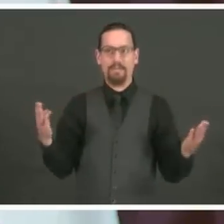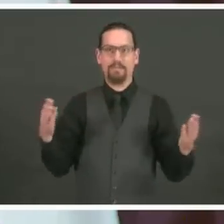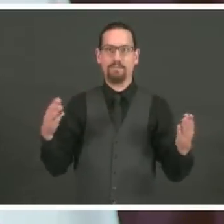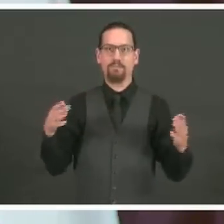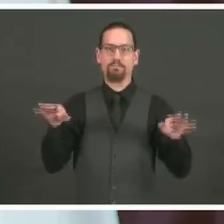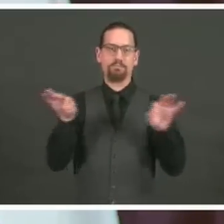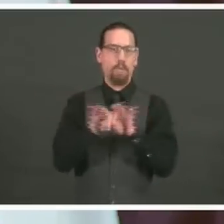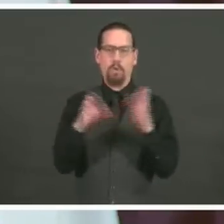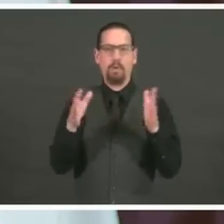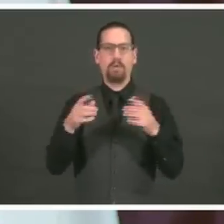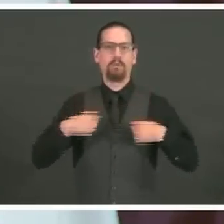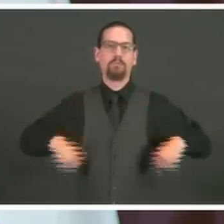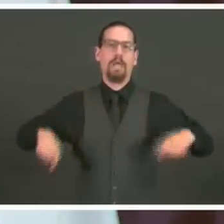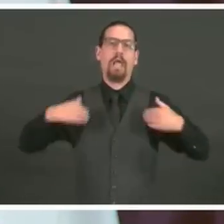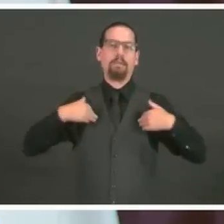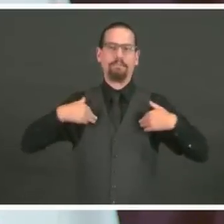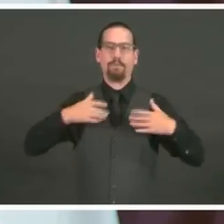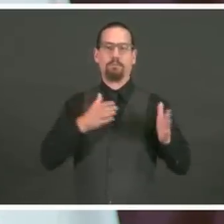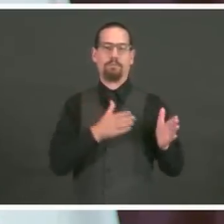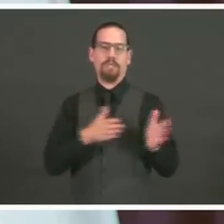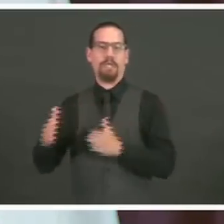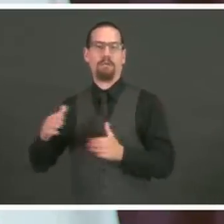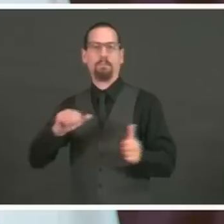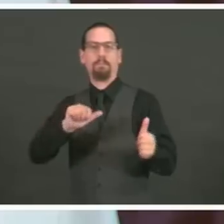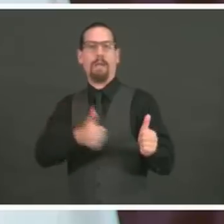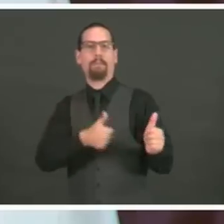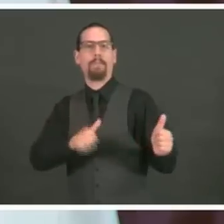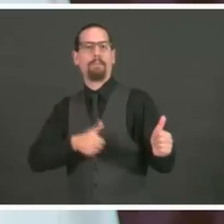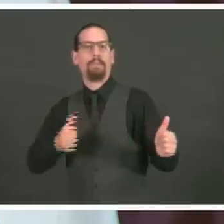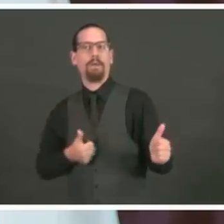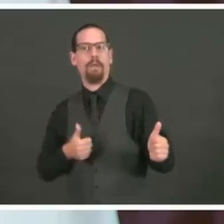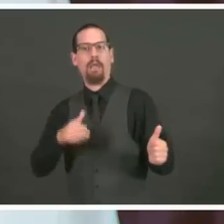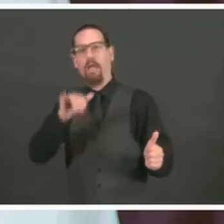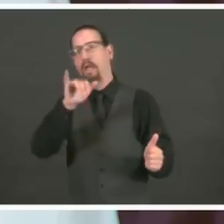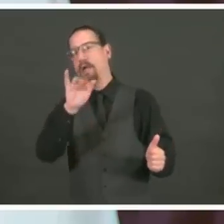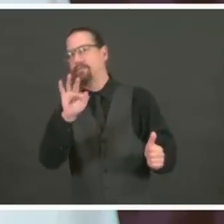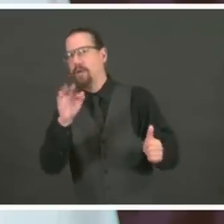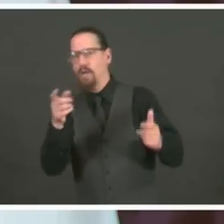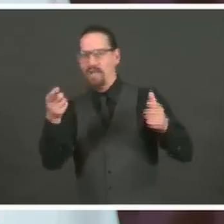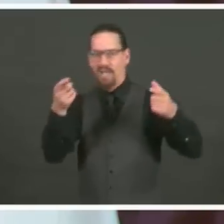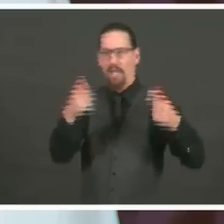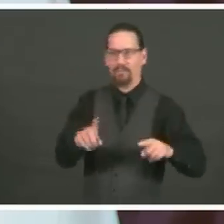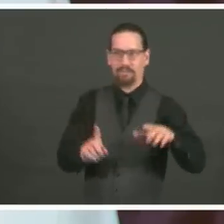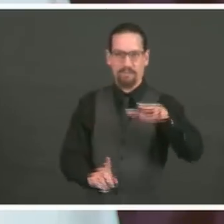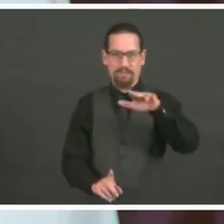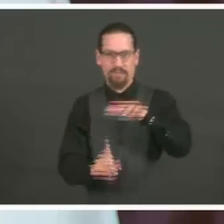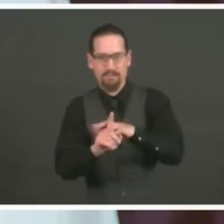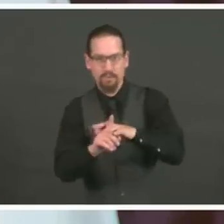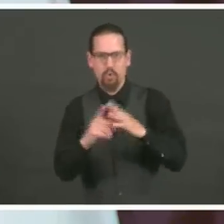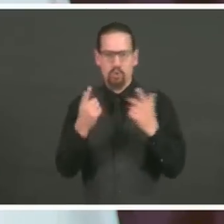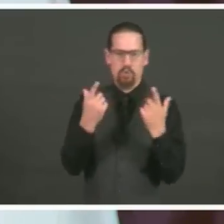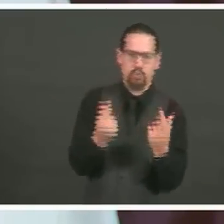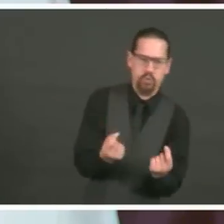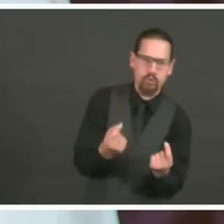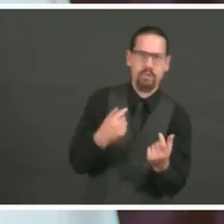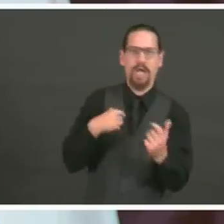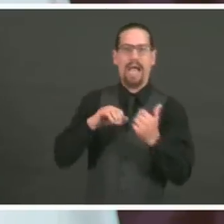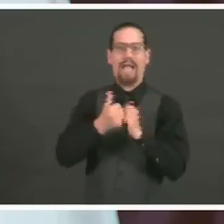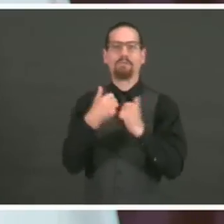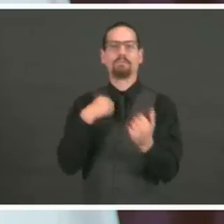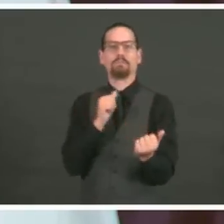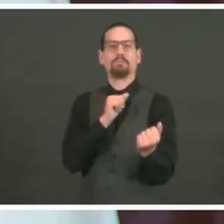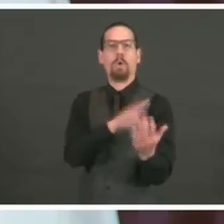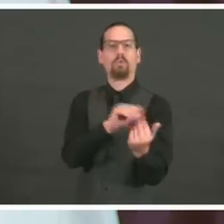procedure in place to decide what steps we have to take based upon what's happening in the